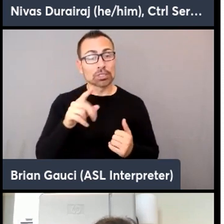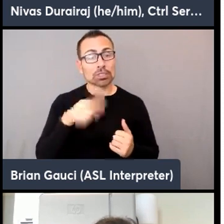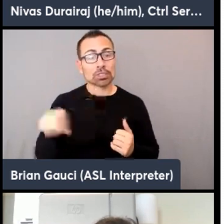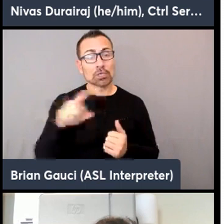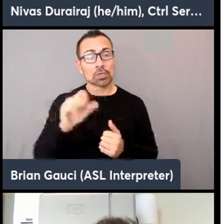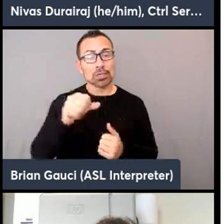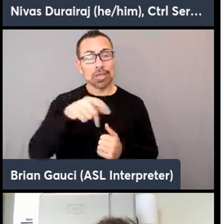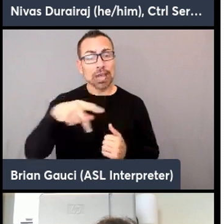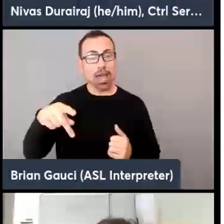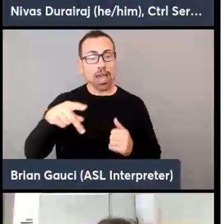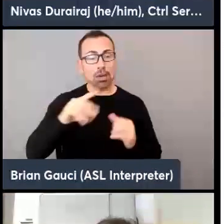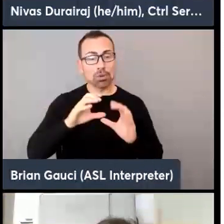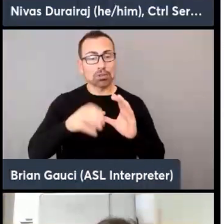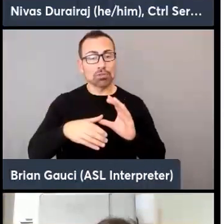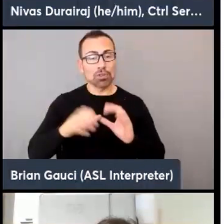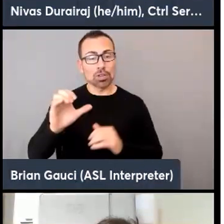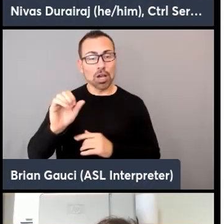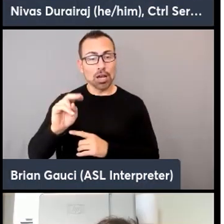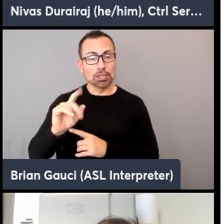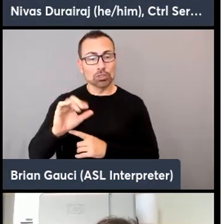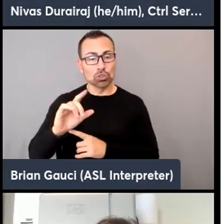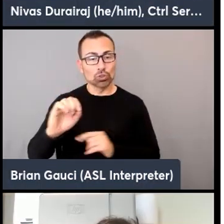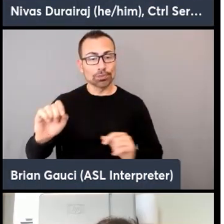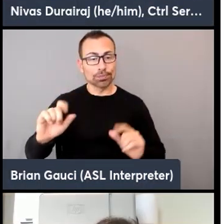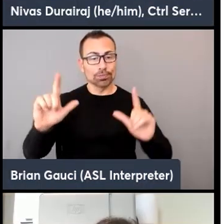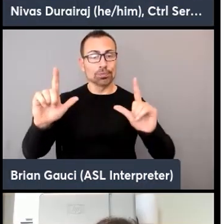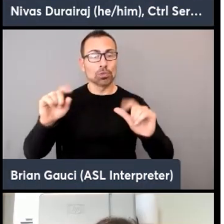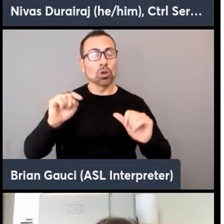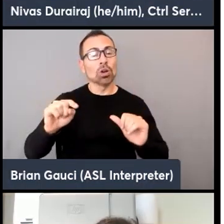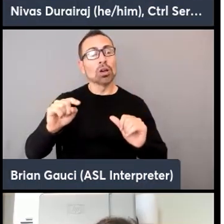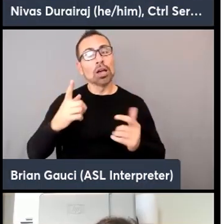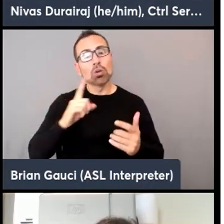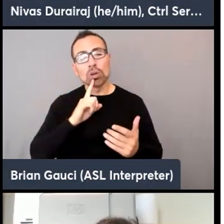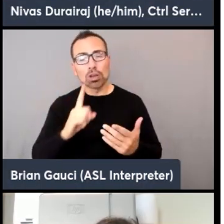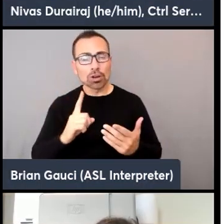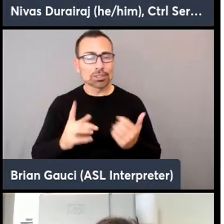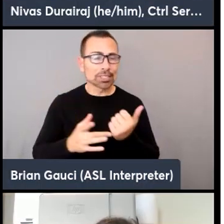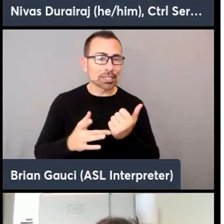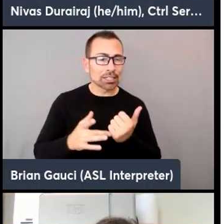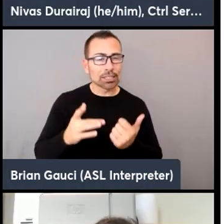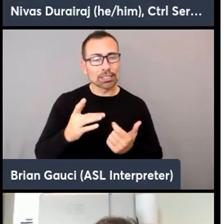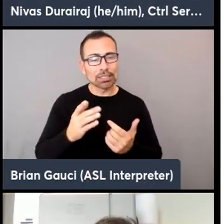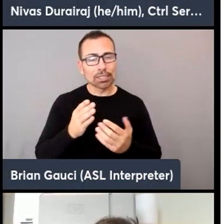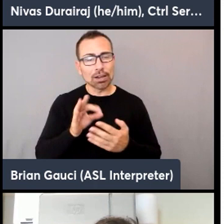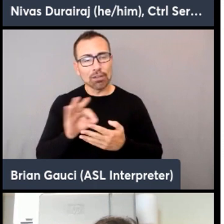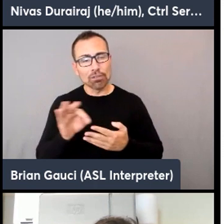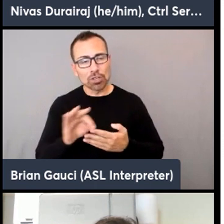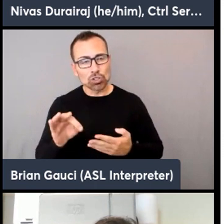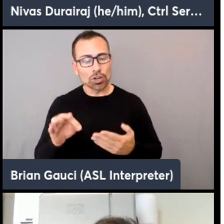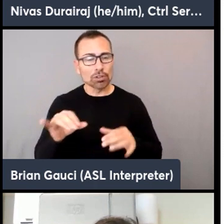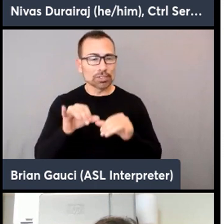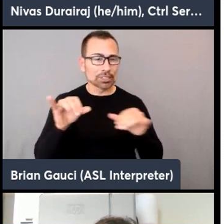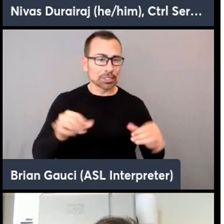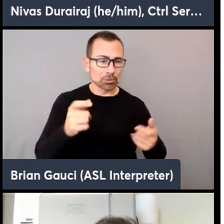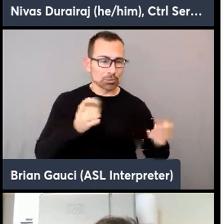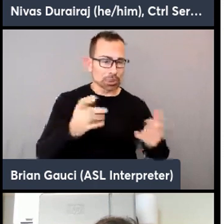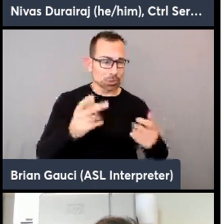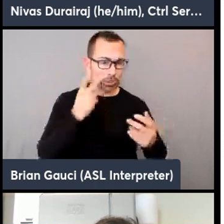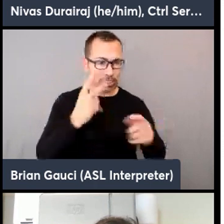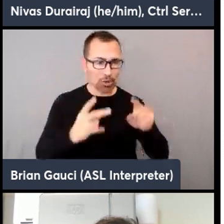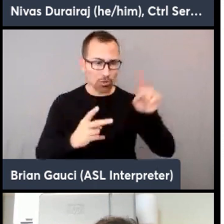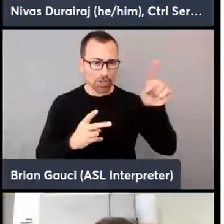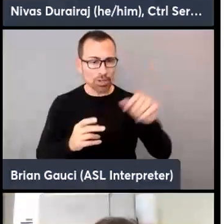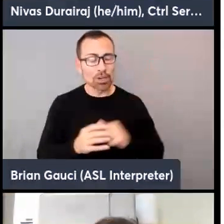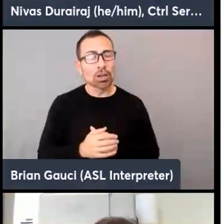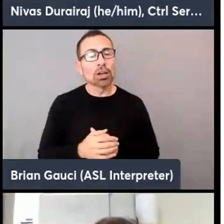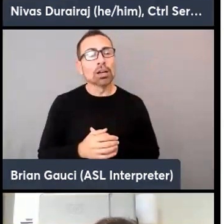console, and we're technically a feature of Systems Manager. So you can see that over here. And here you can see